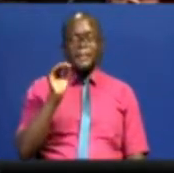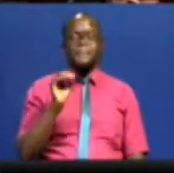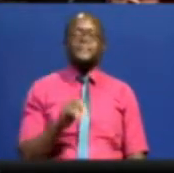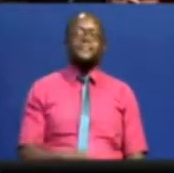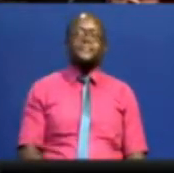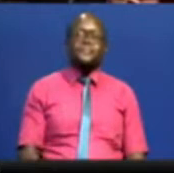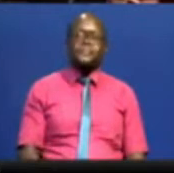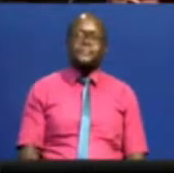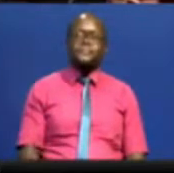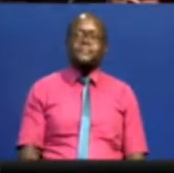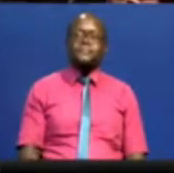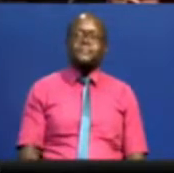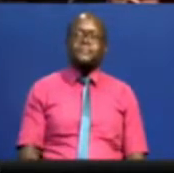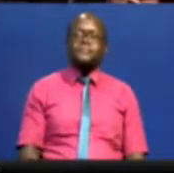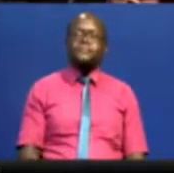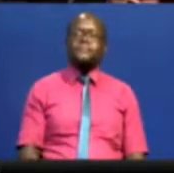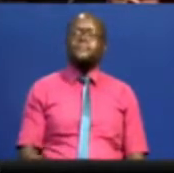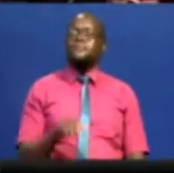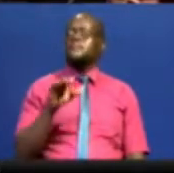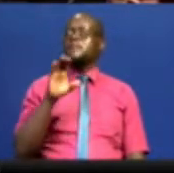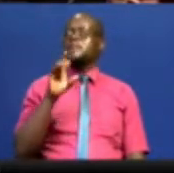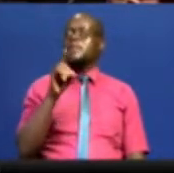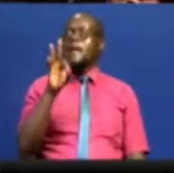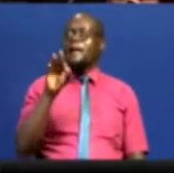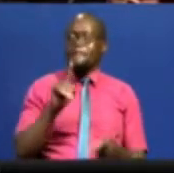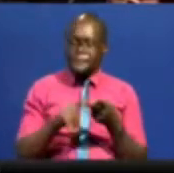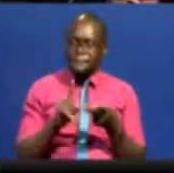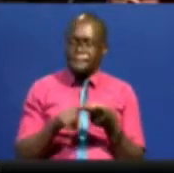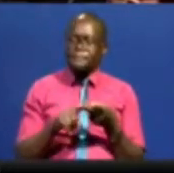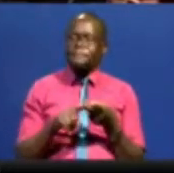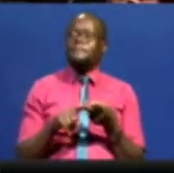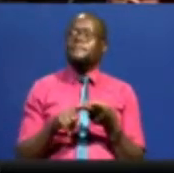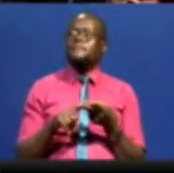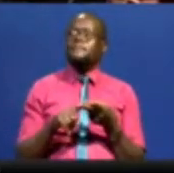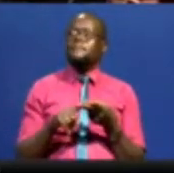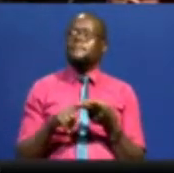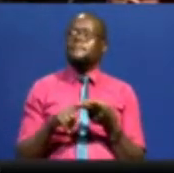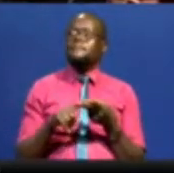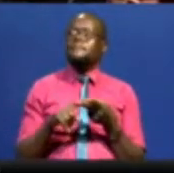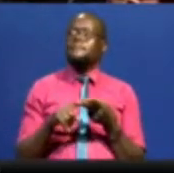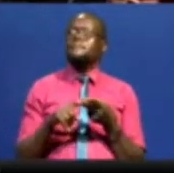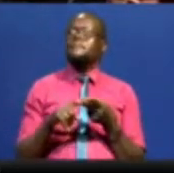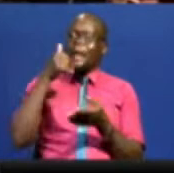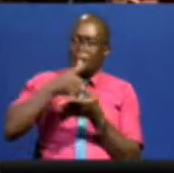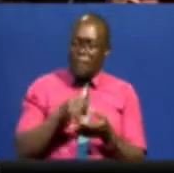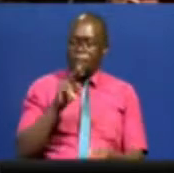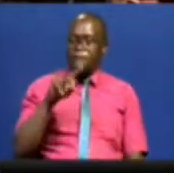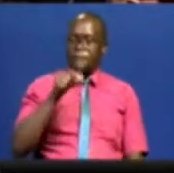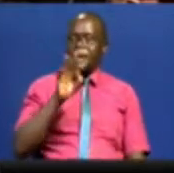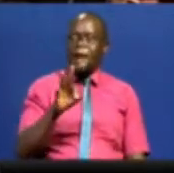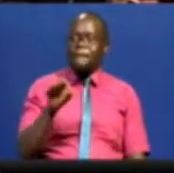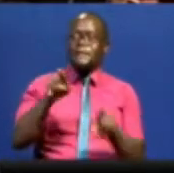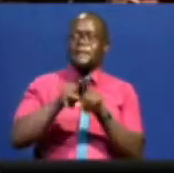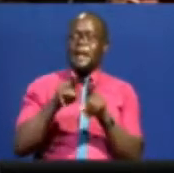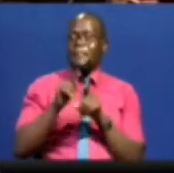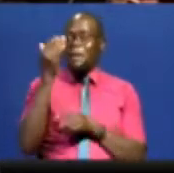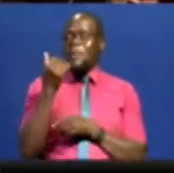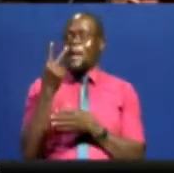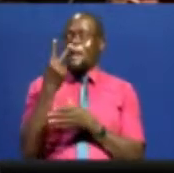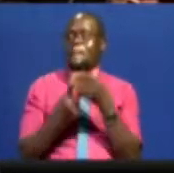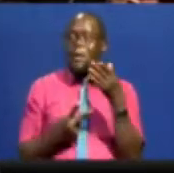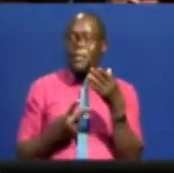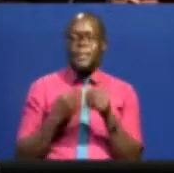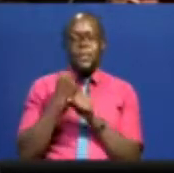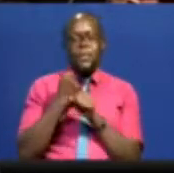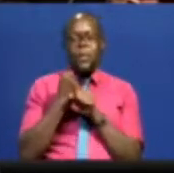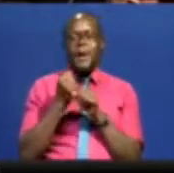course. When I refer to NGCDF, just understand that I also mean NGAF. Because the two go hand in